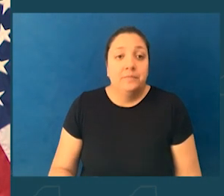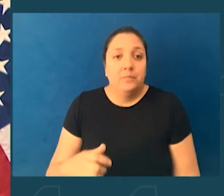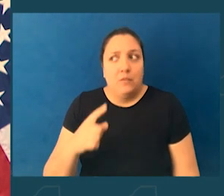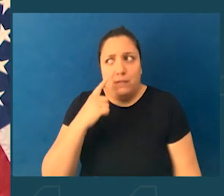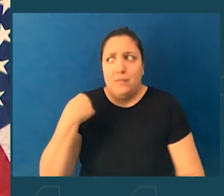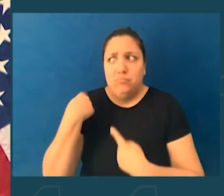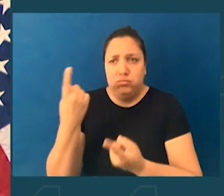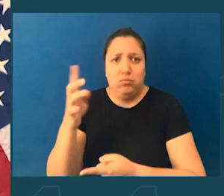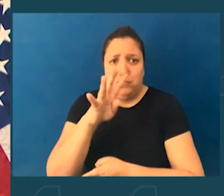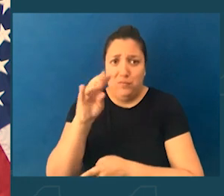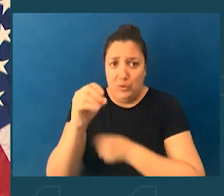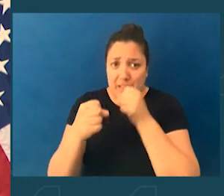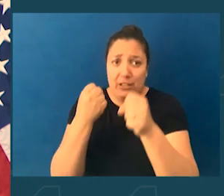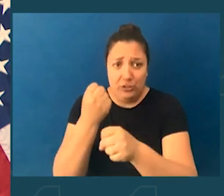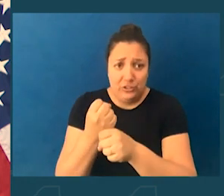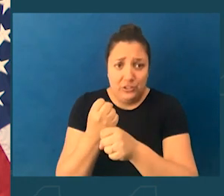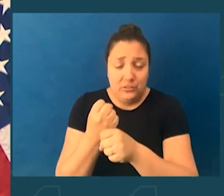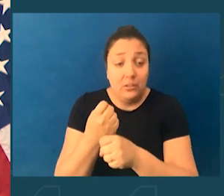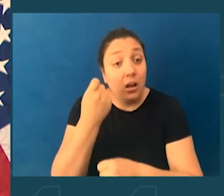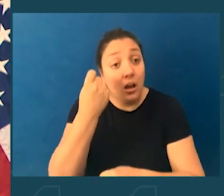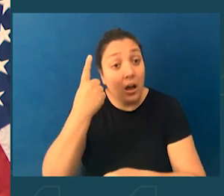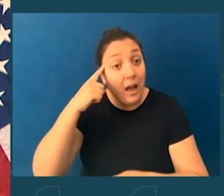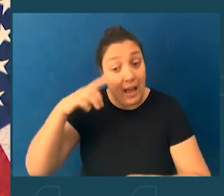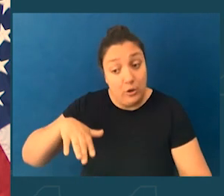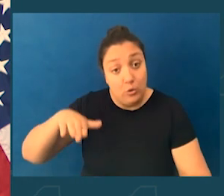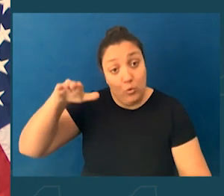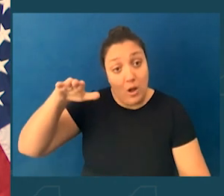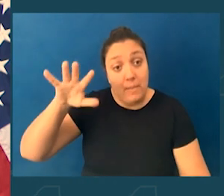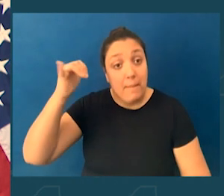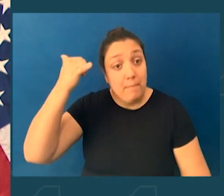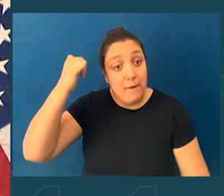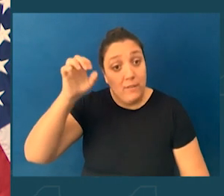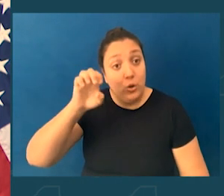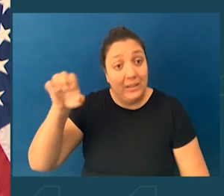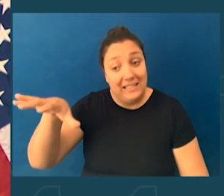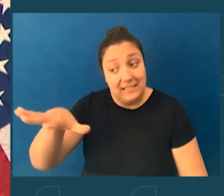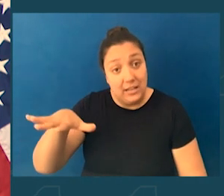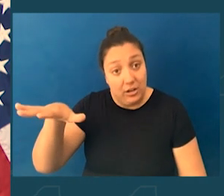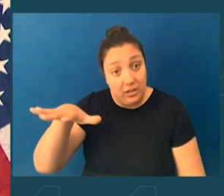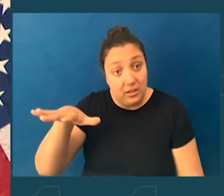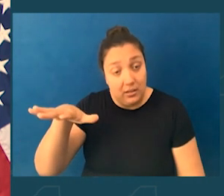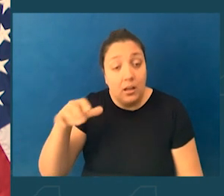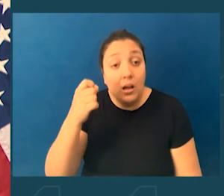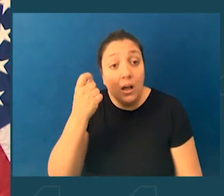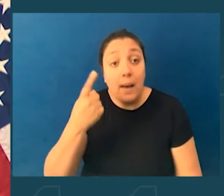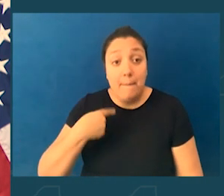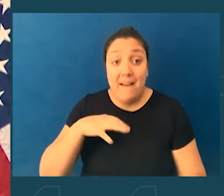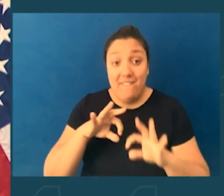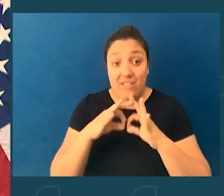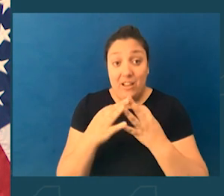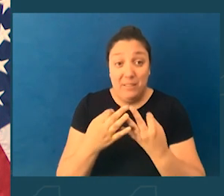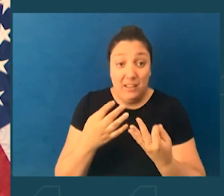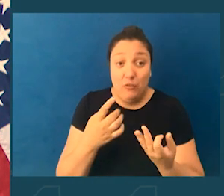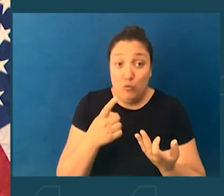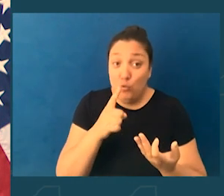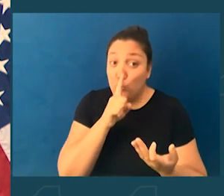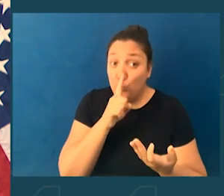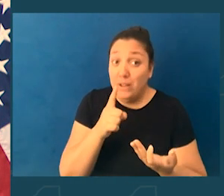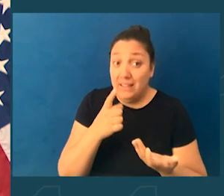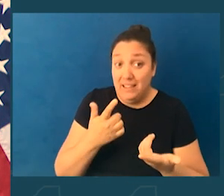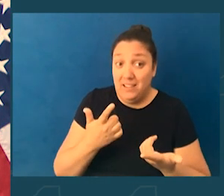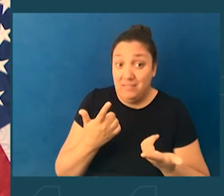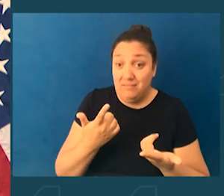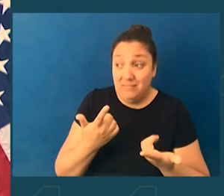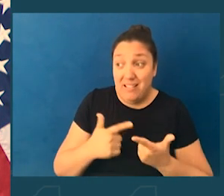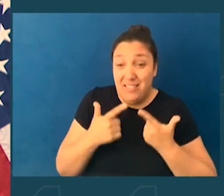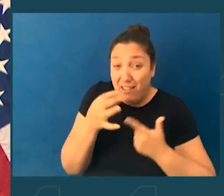years. I grew up on Buffalo's East Side. In fact, my family and I lived less than 2 blocks from the site of the May 14th